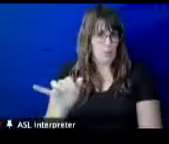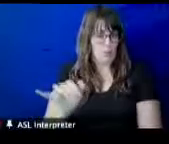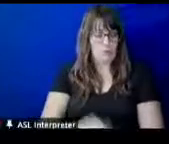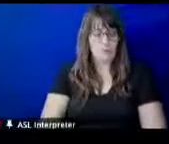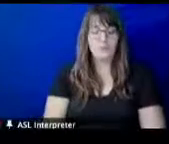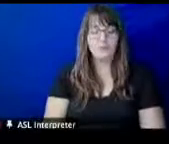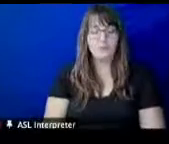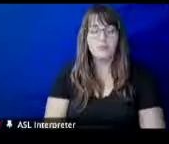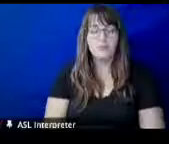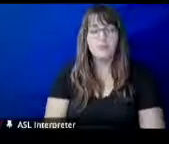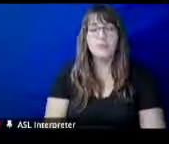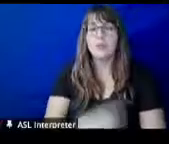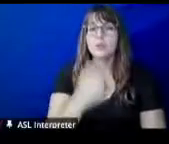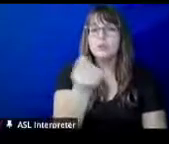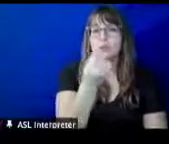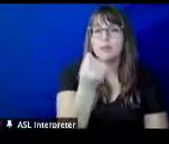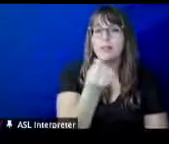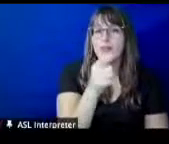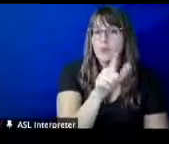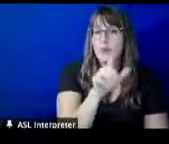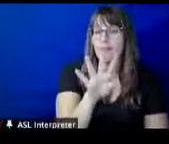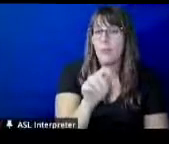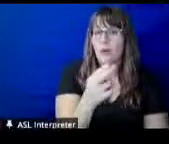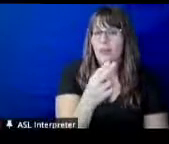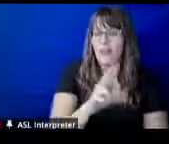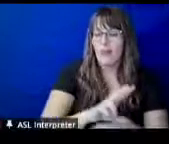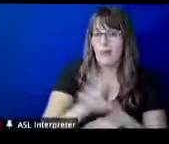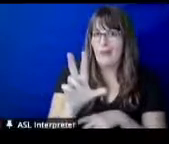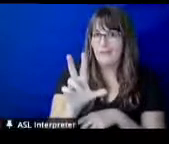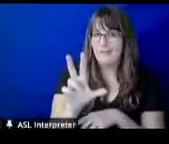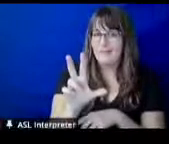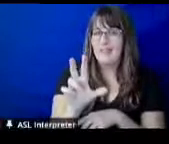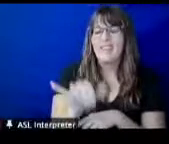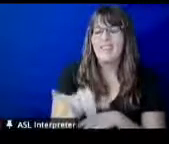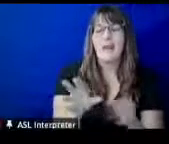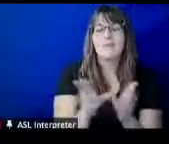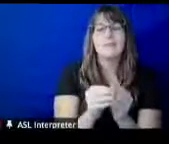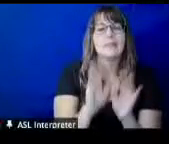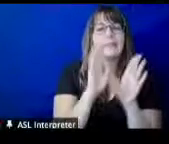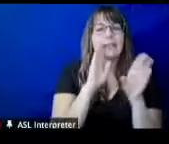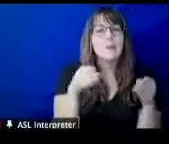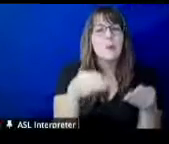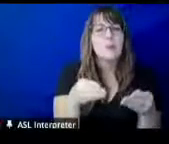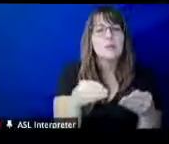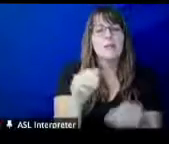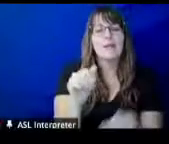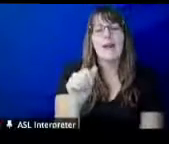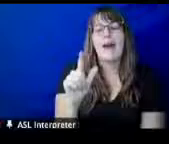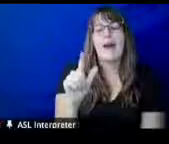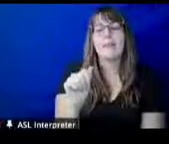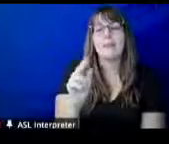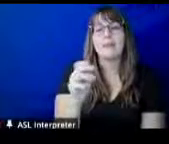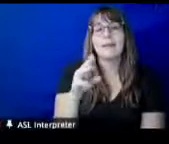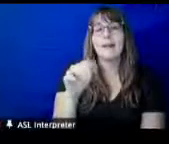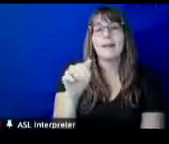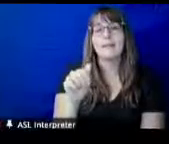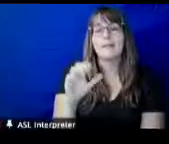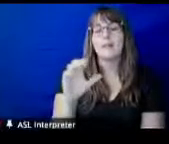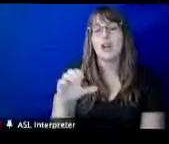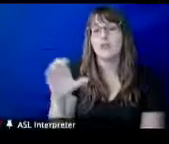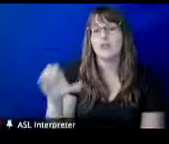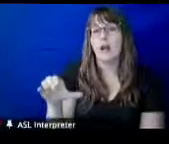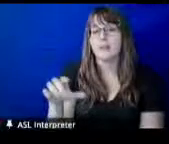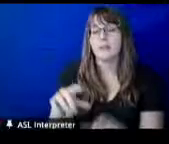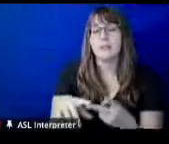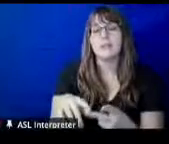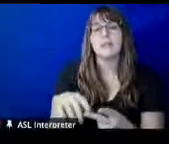On Tuesday, August 24th at 3 p.m., the meeting will be focused on Alameda, Contra Costa, Marin,